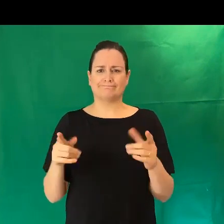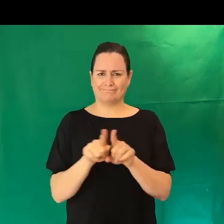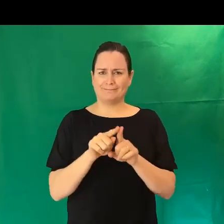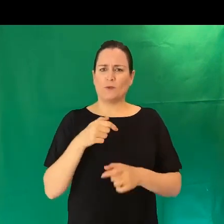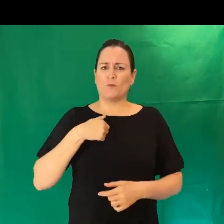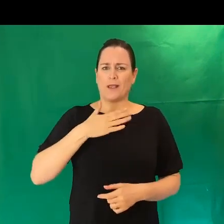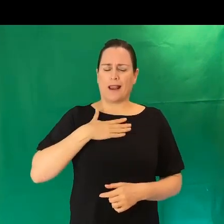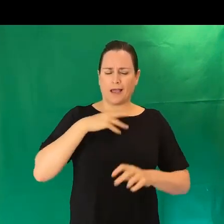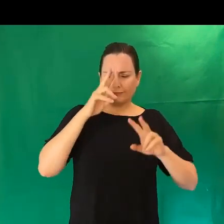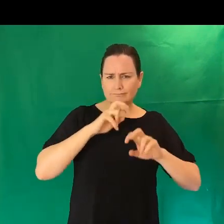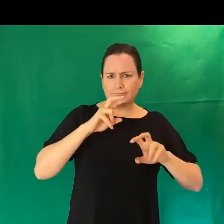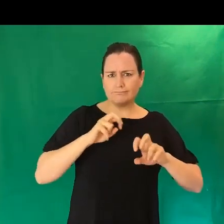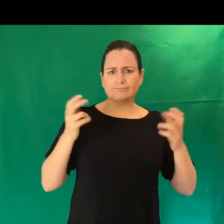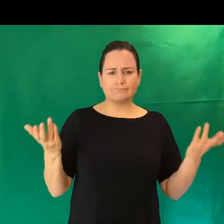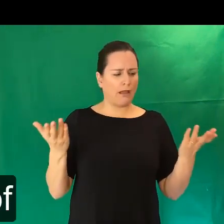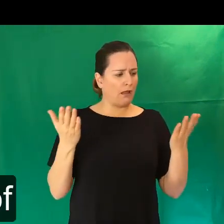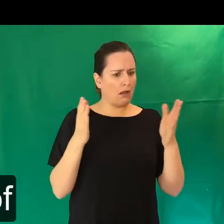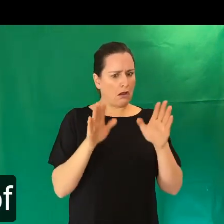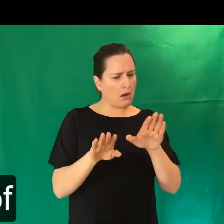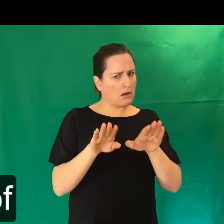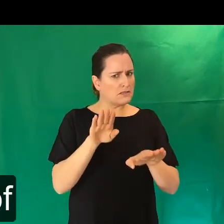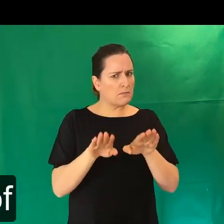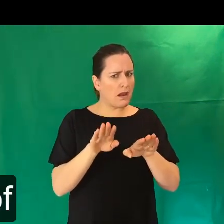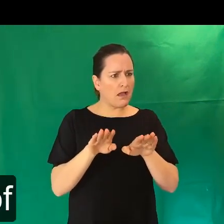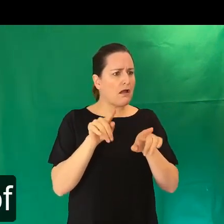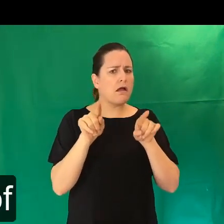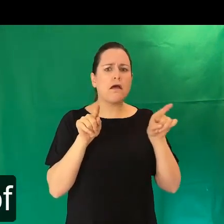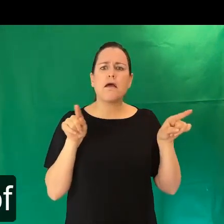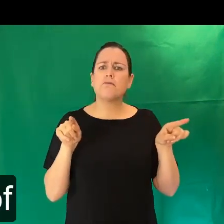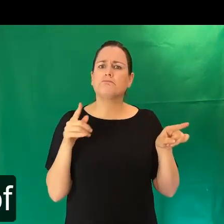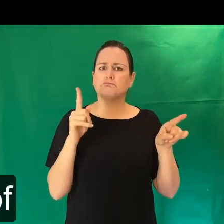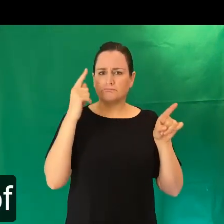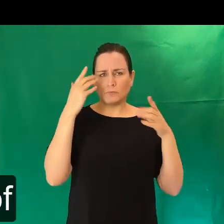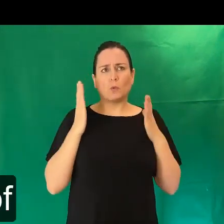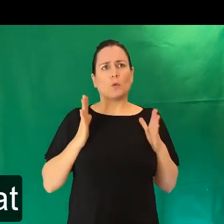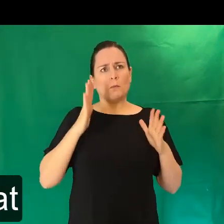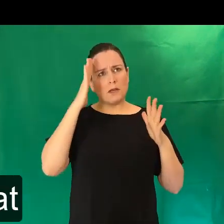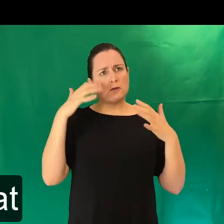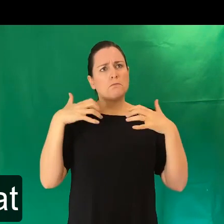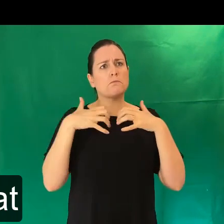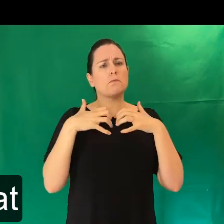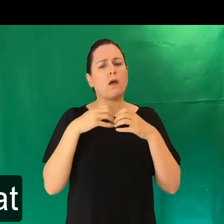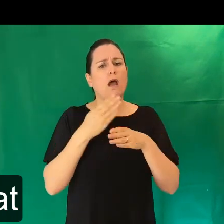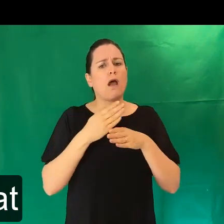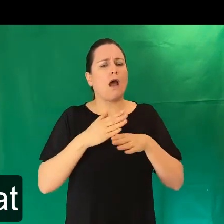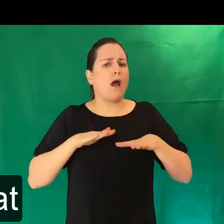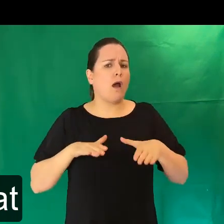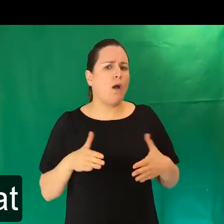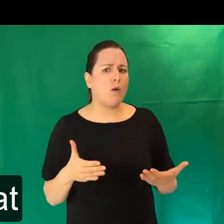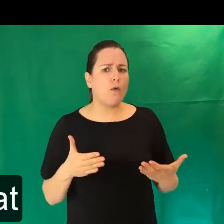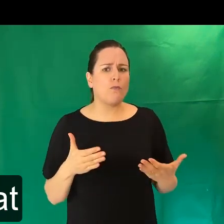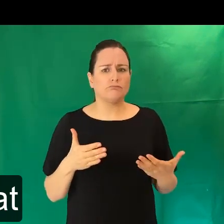do they tell us about human cognition, about universal principles of languages?